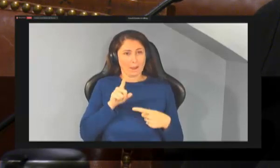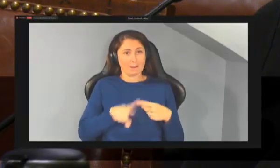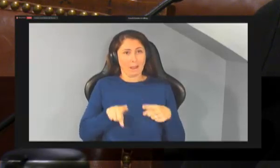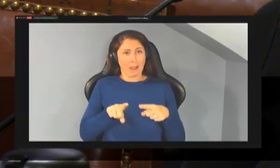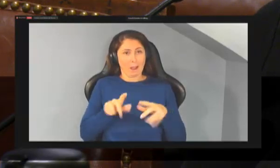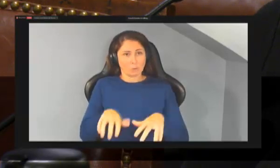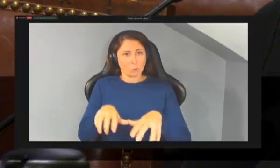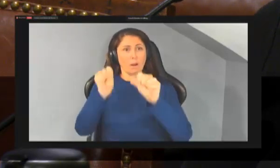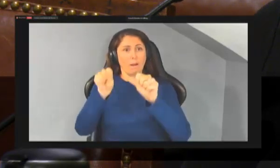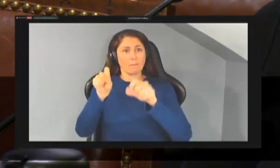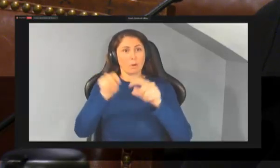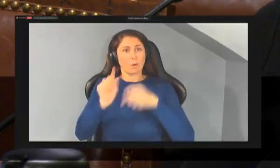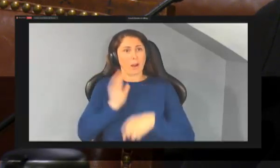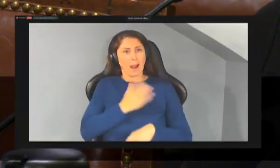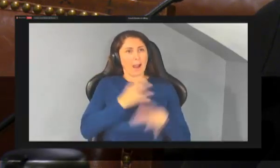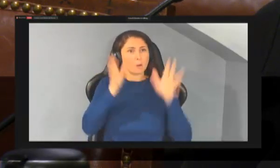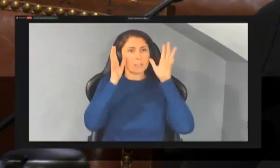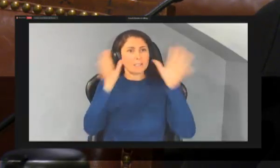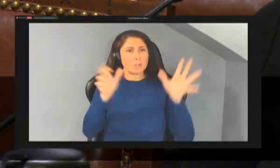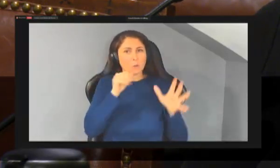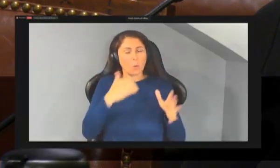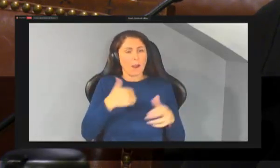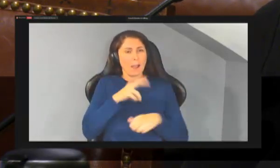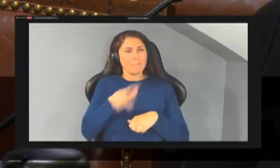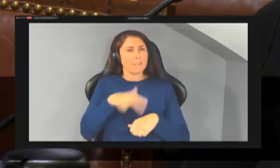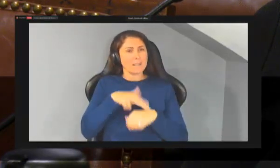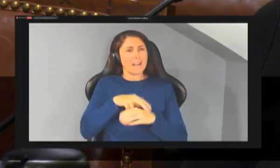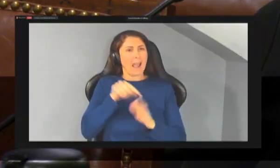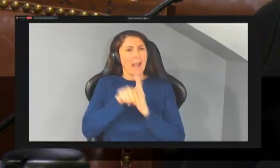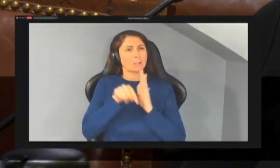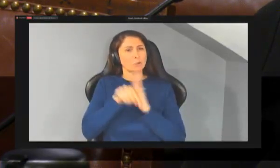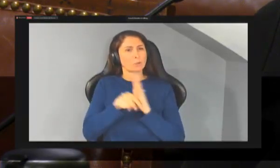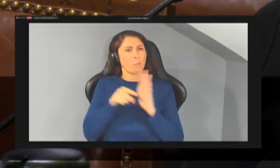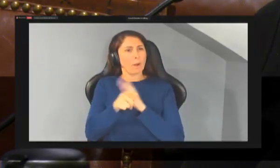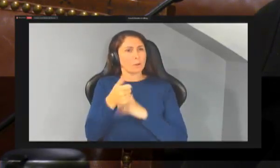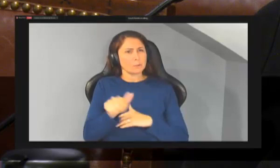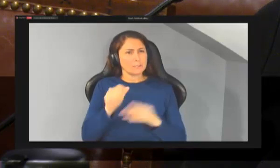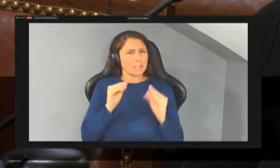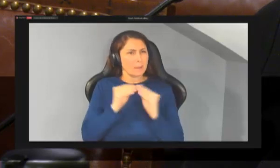Our deer do not have any natural predators anymore, you know,